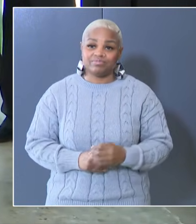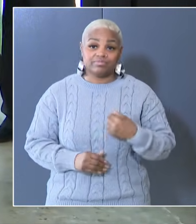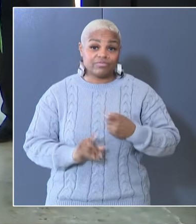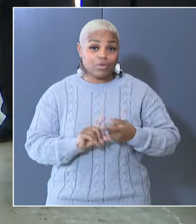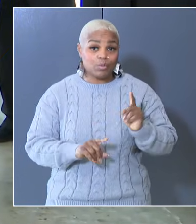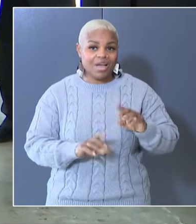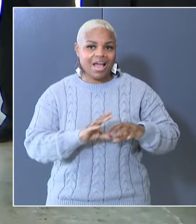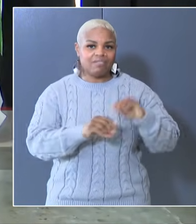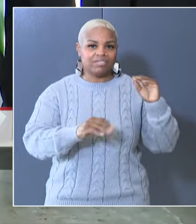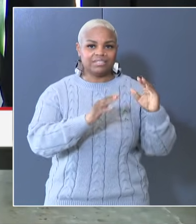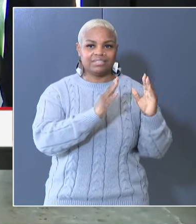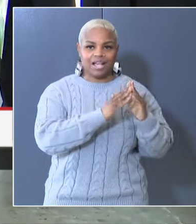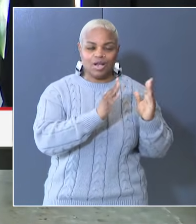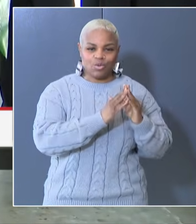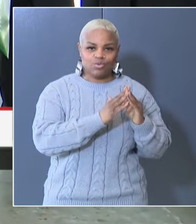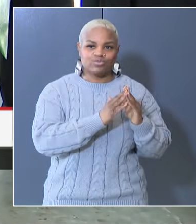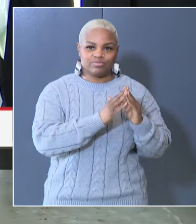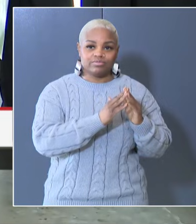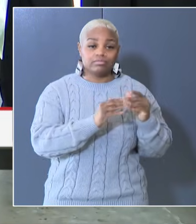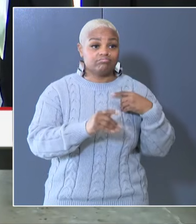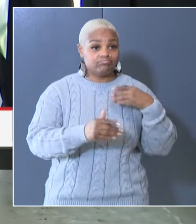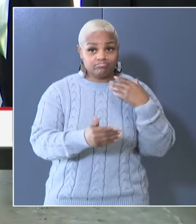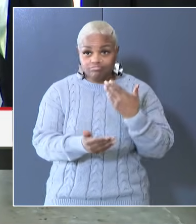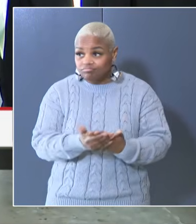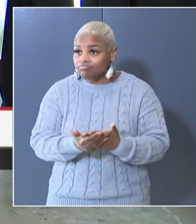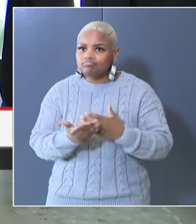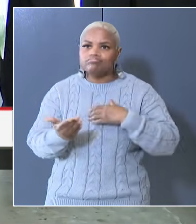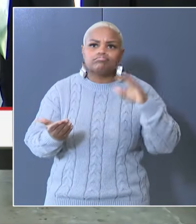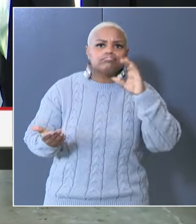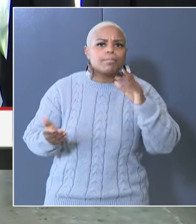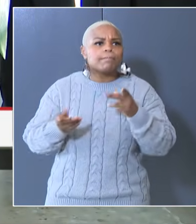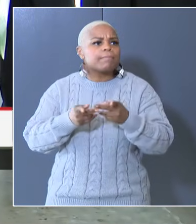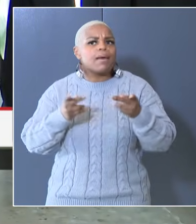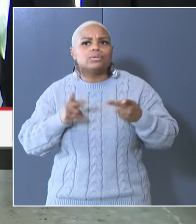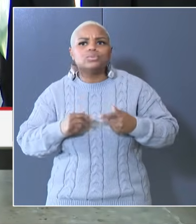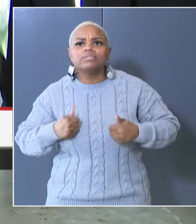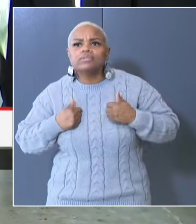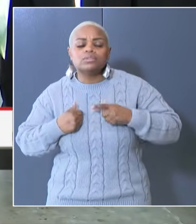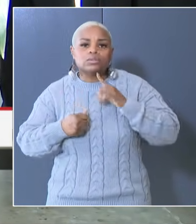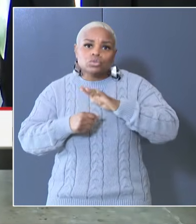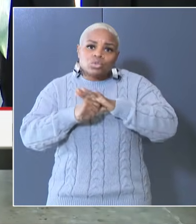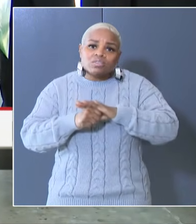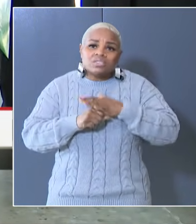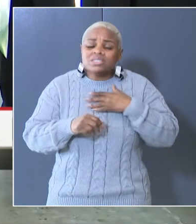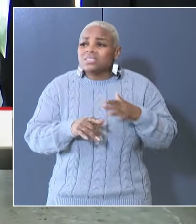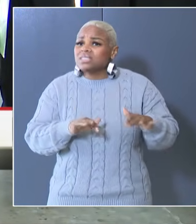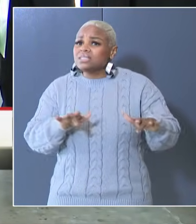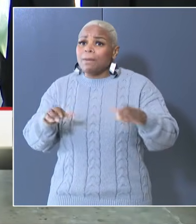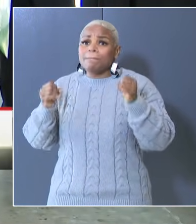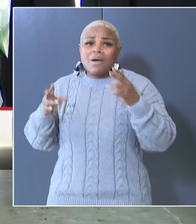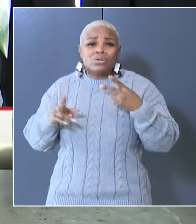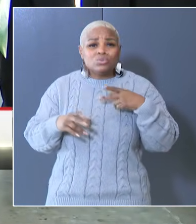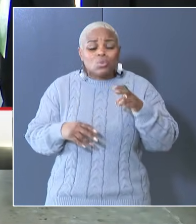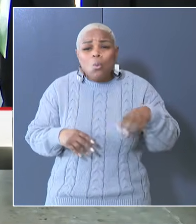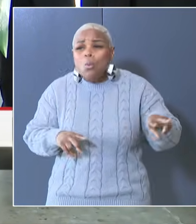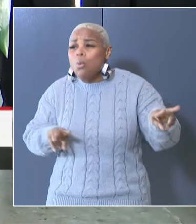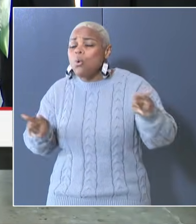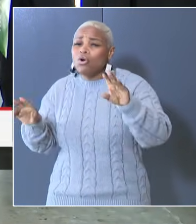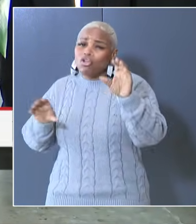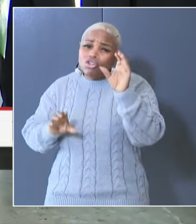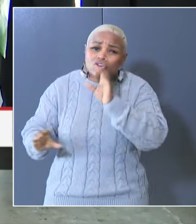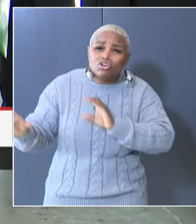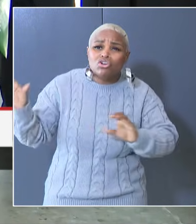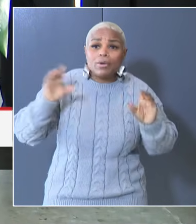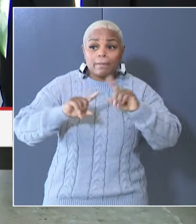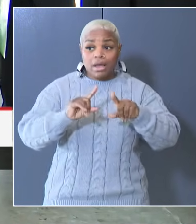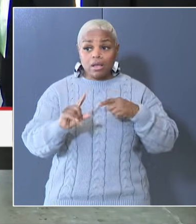whole apartment hunting process was very stressful, all the tours. But when I toured this place